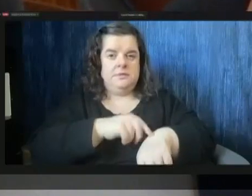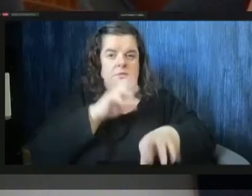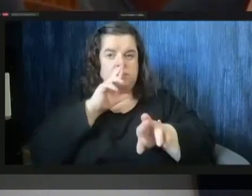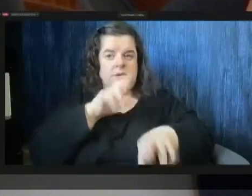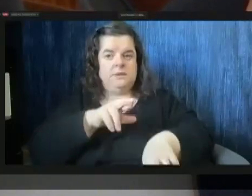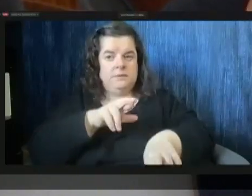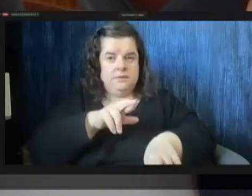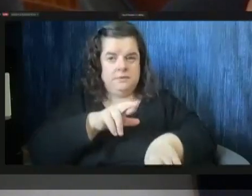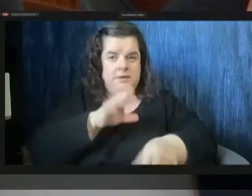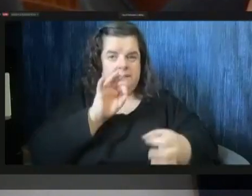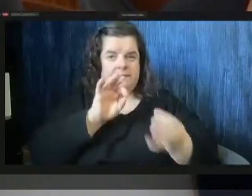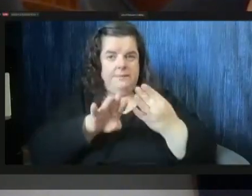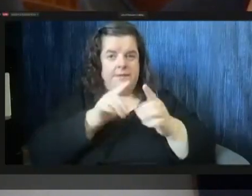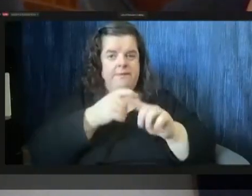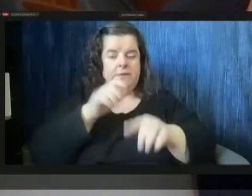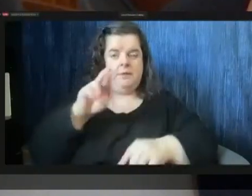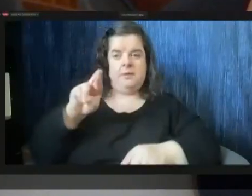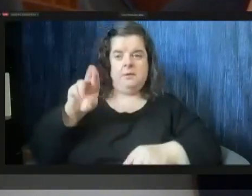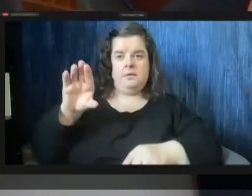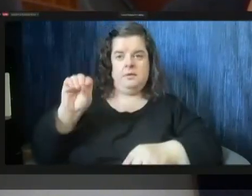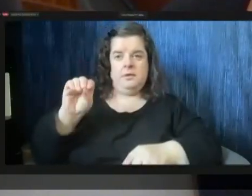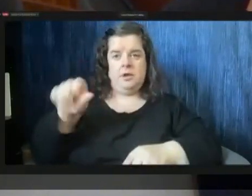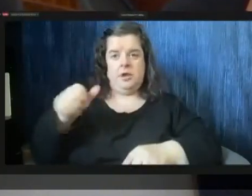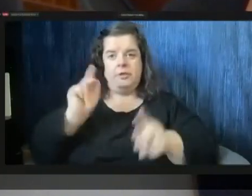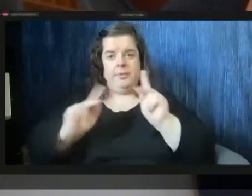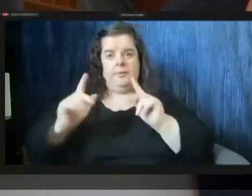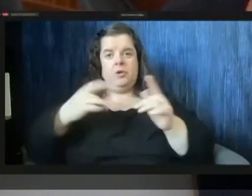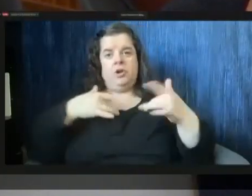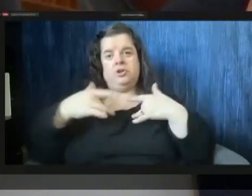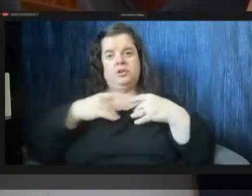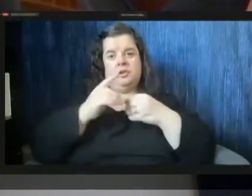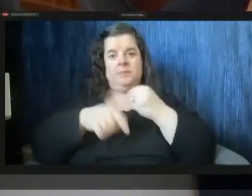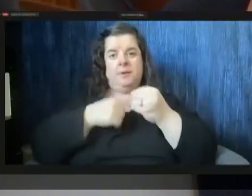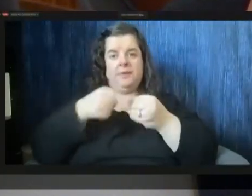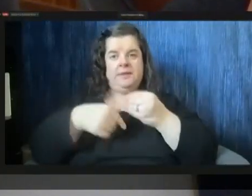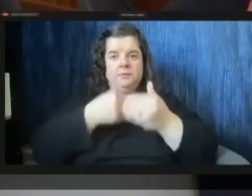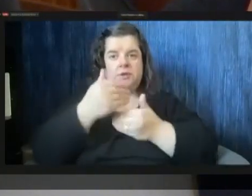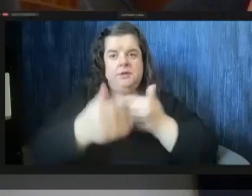and feedback from our RCOs and other residents who are concerned about this process.